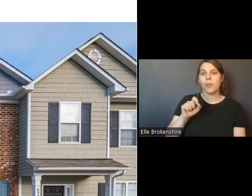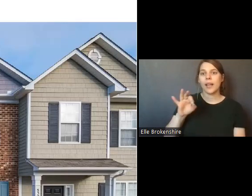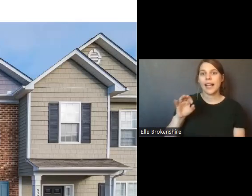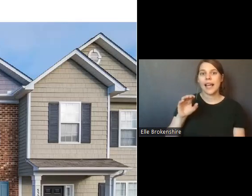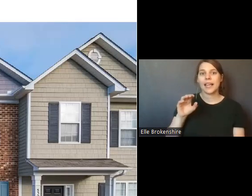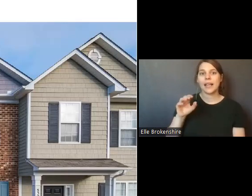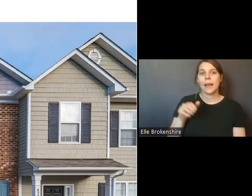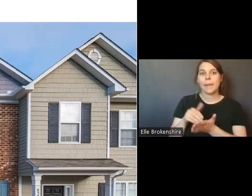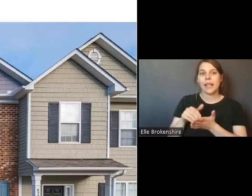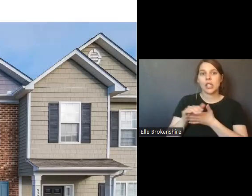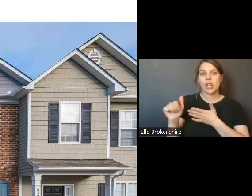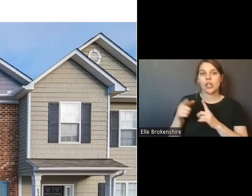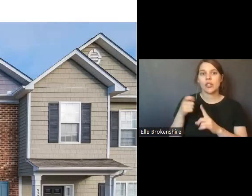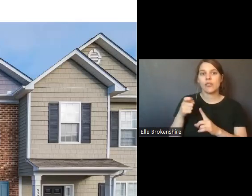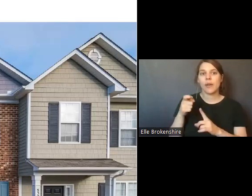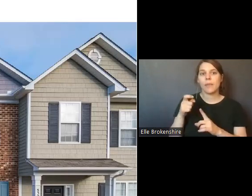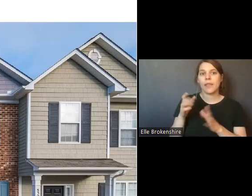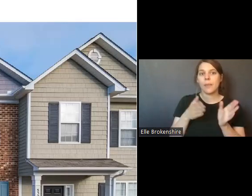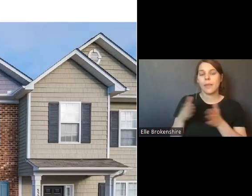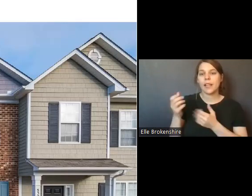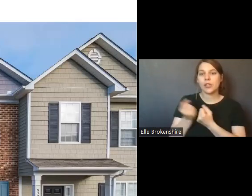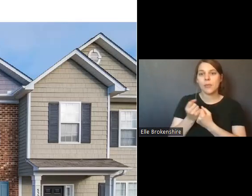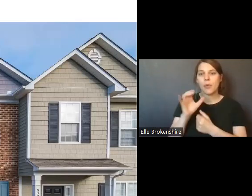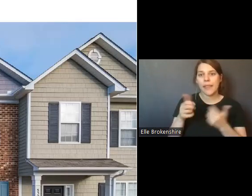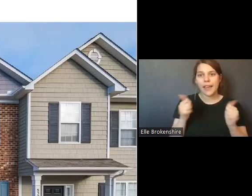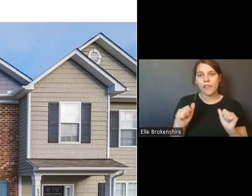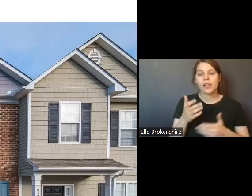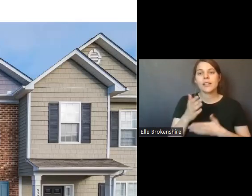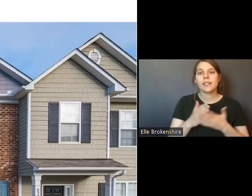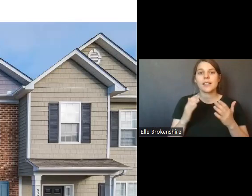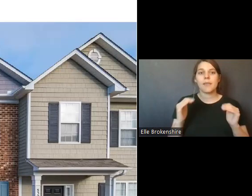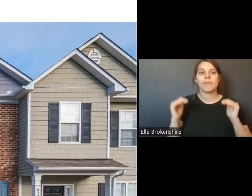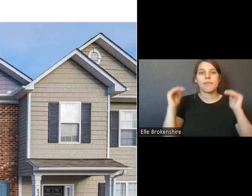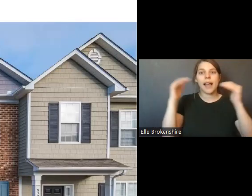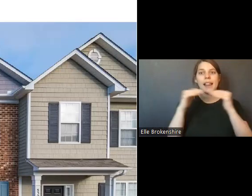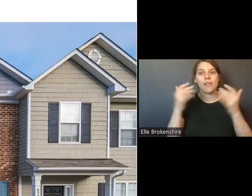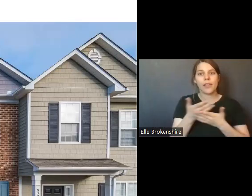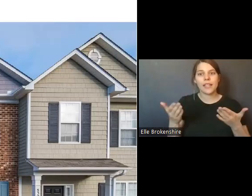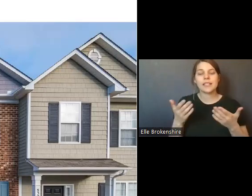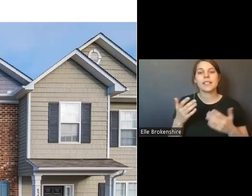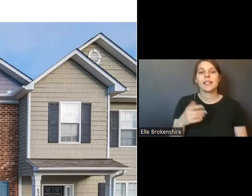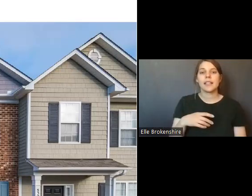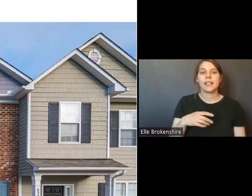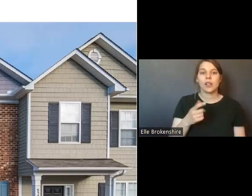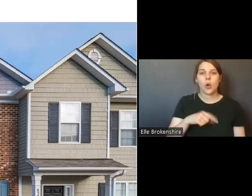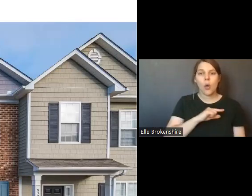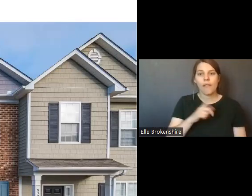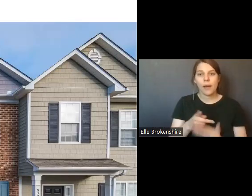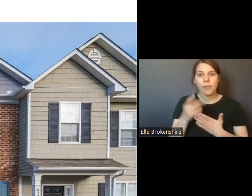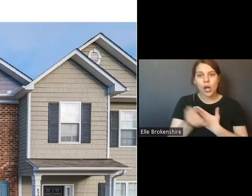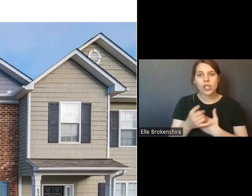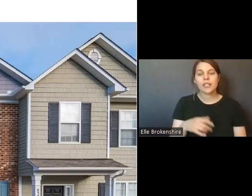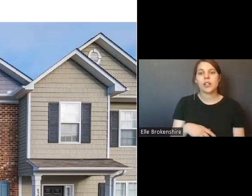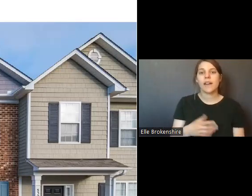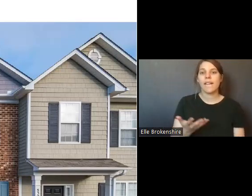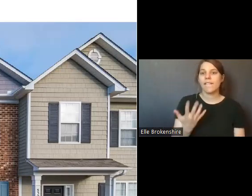American Rescue Plan funding to support this effort. Some of the high-level components are that eligible projects will include 5 or more units